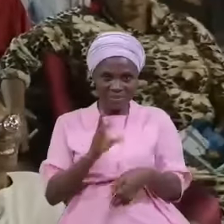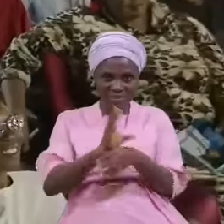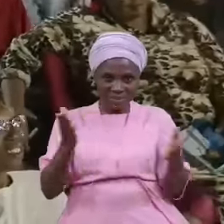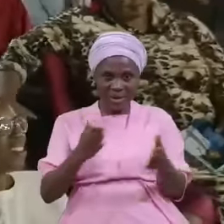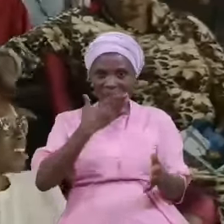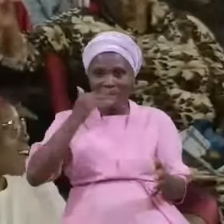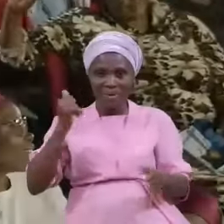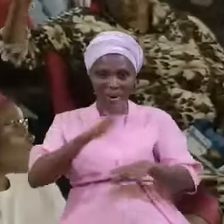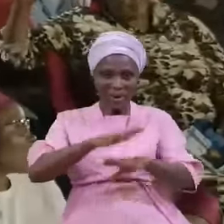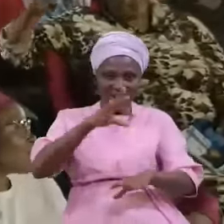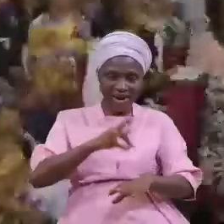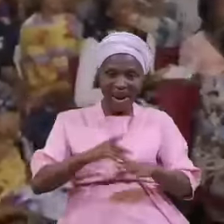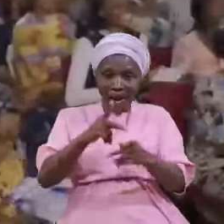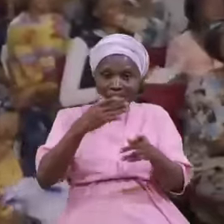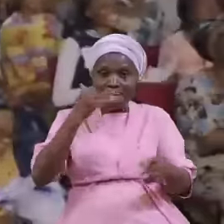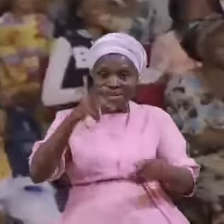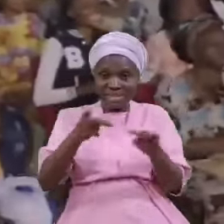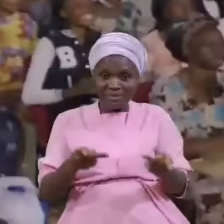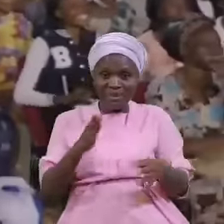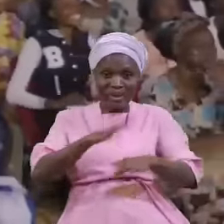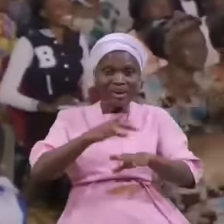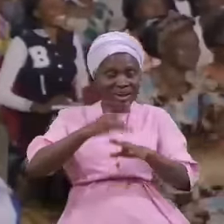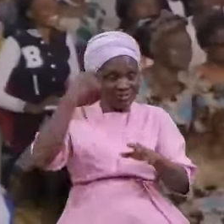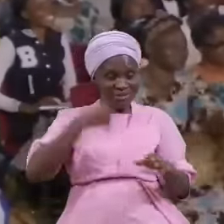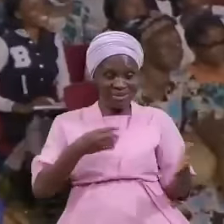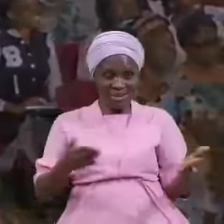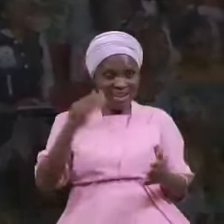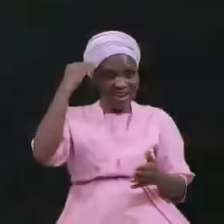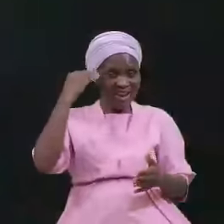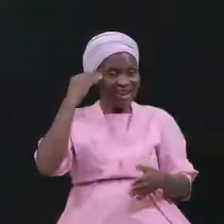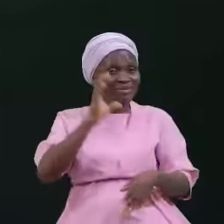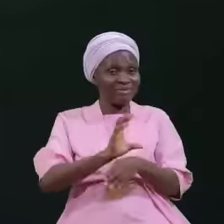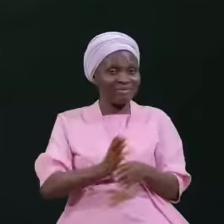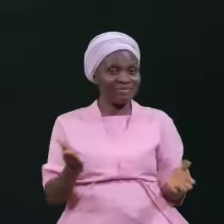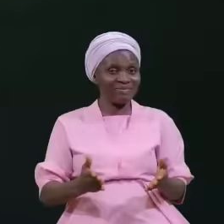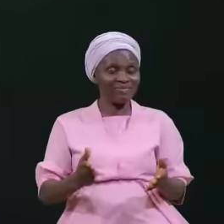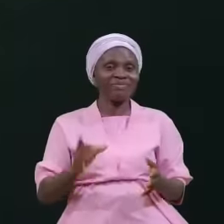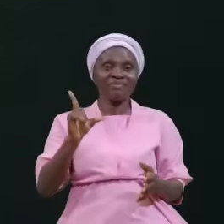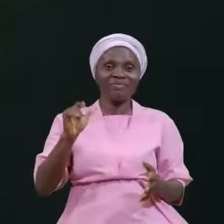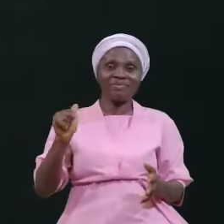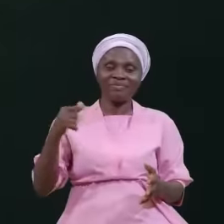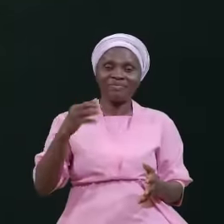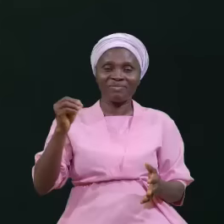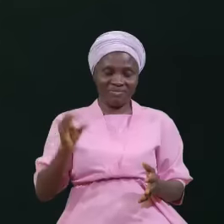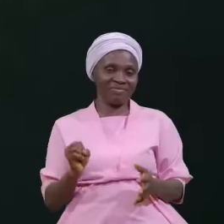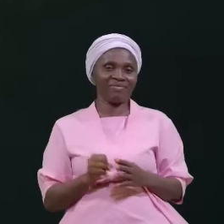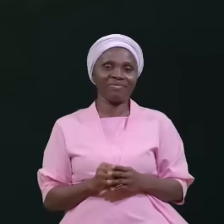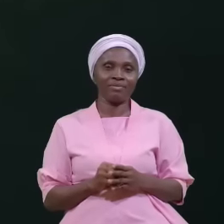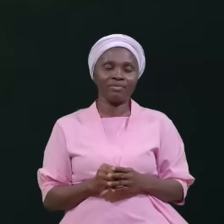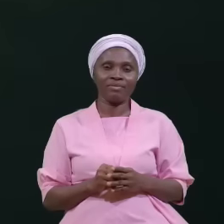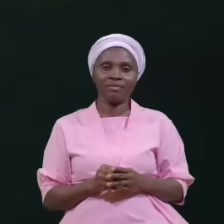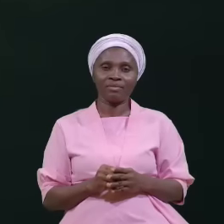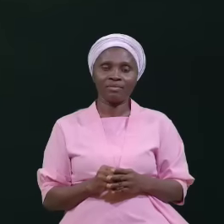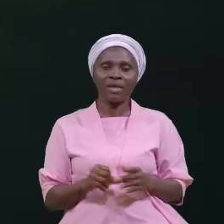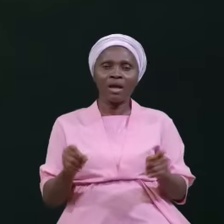Praise the Lord. As was standing, mommy and I, a man approached her